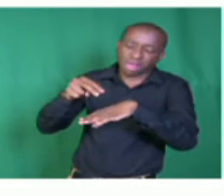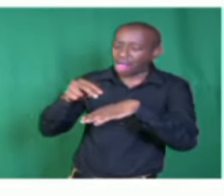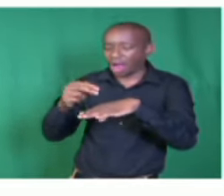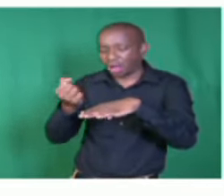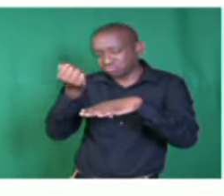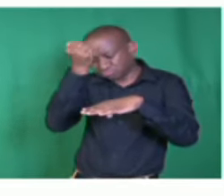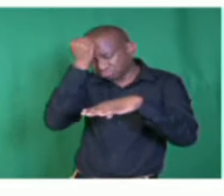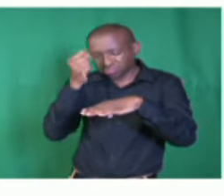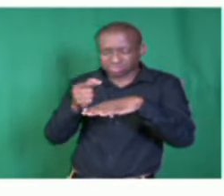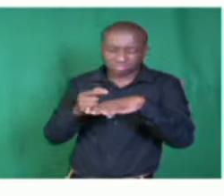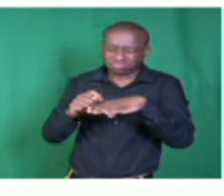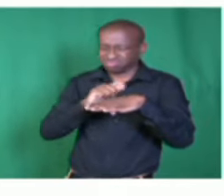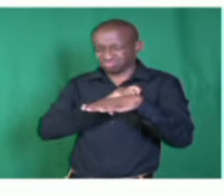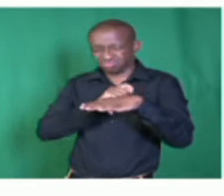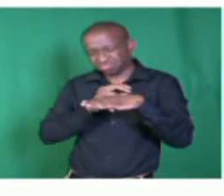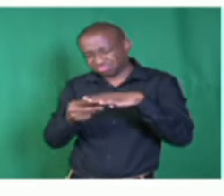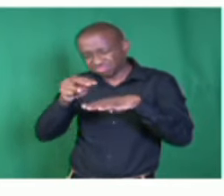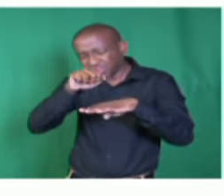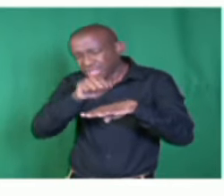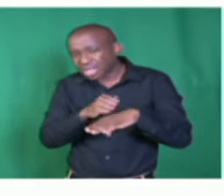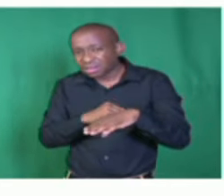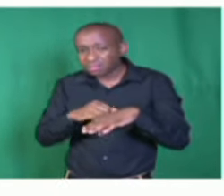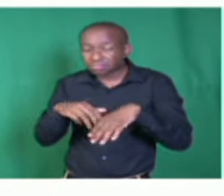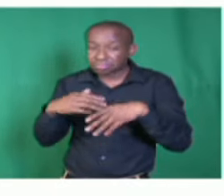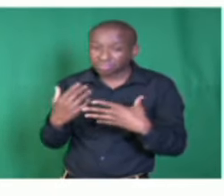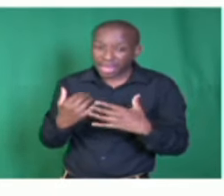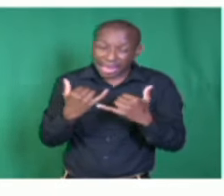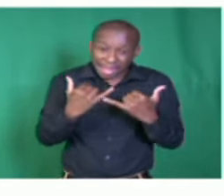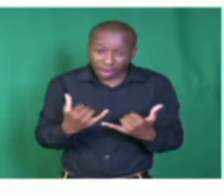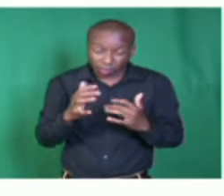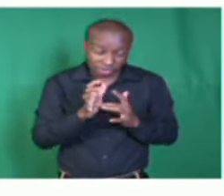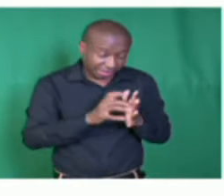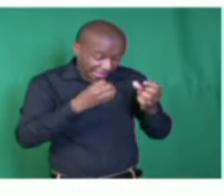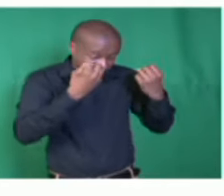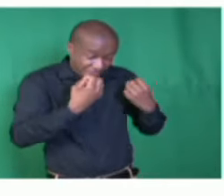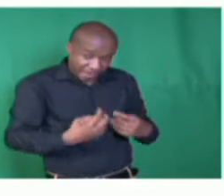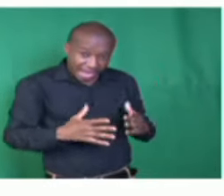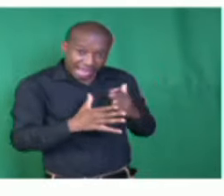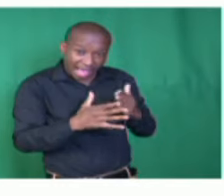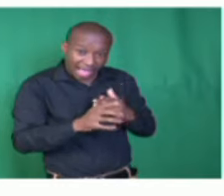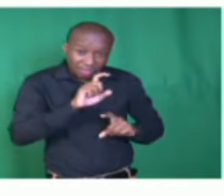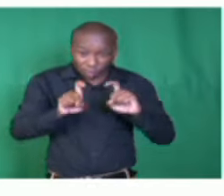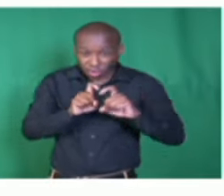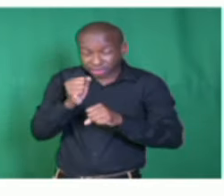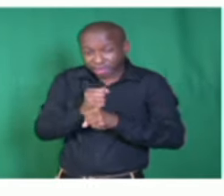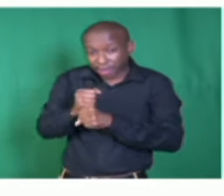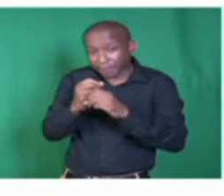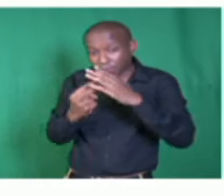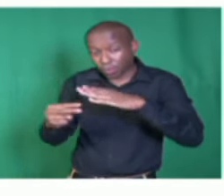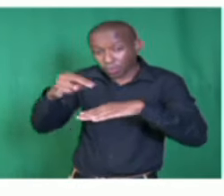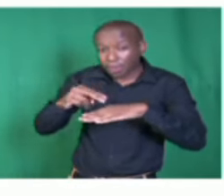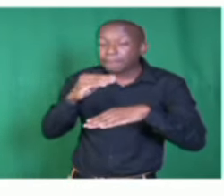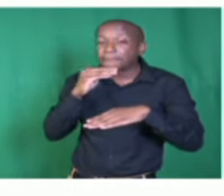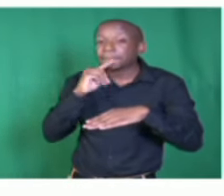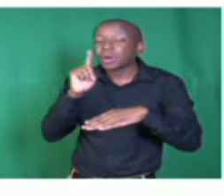look unrealistic. So if Jesus Christ had failed to answer the question on the